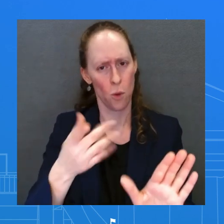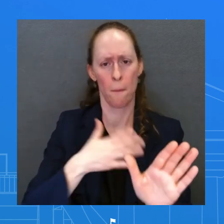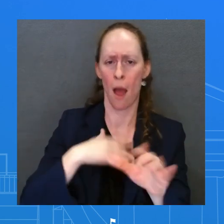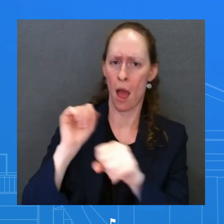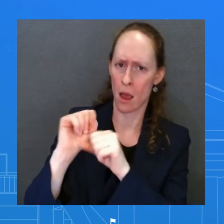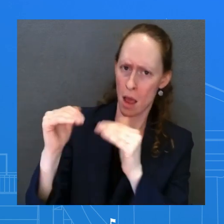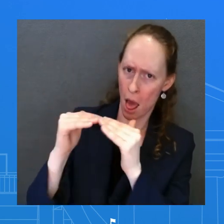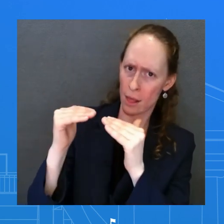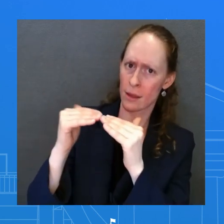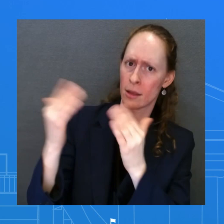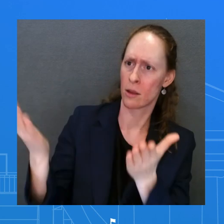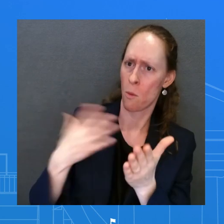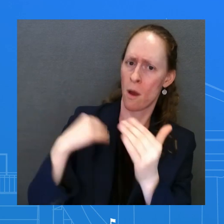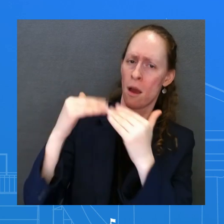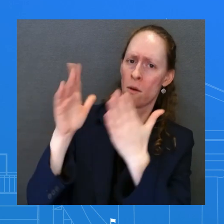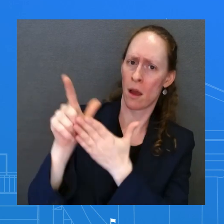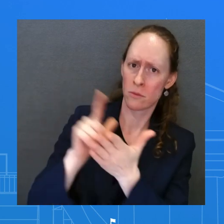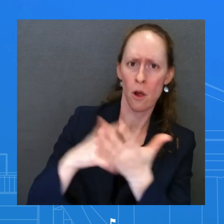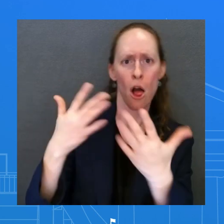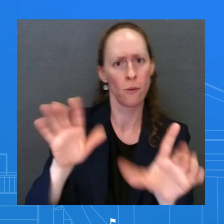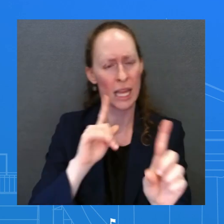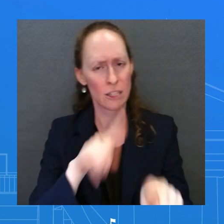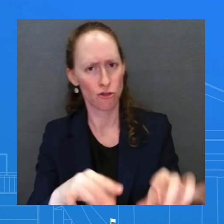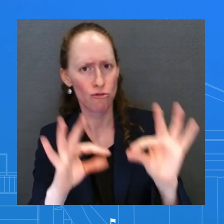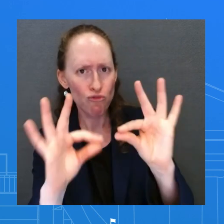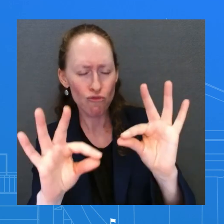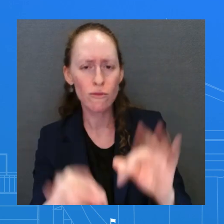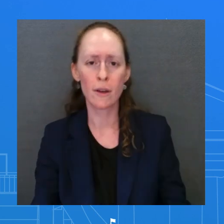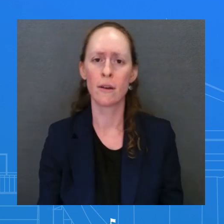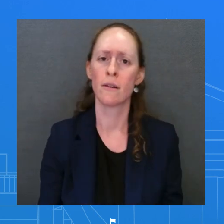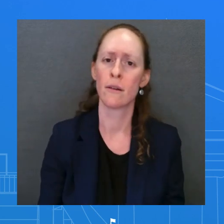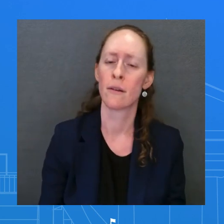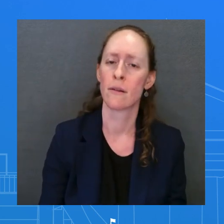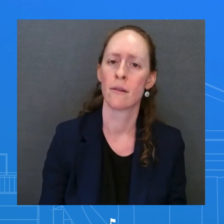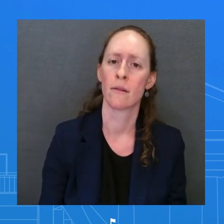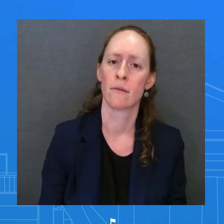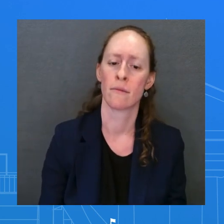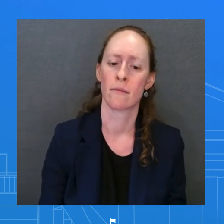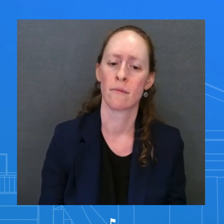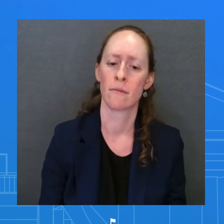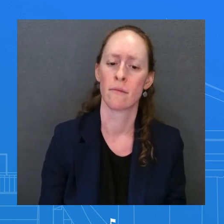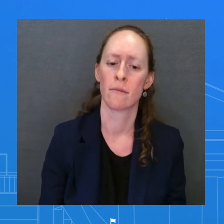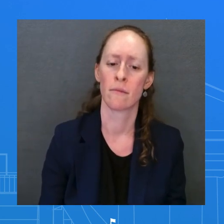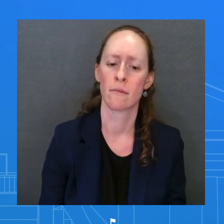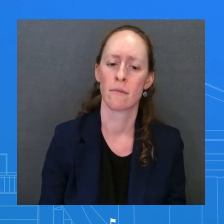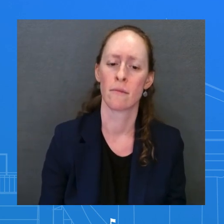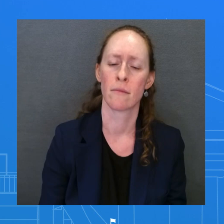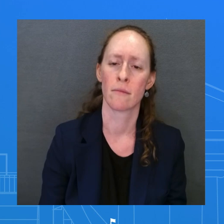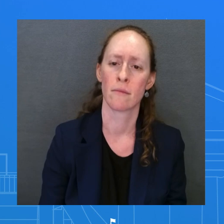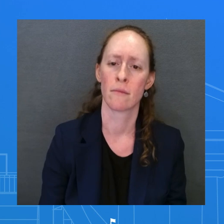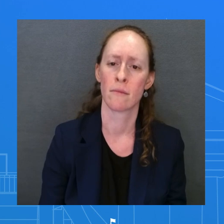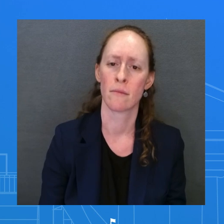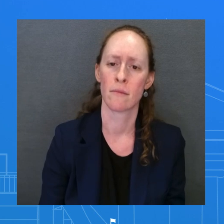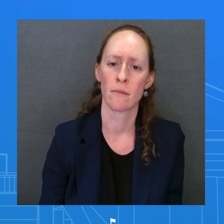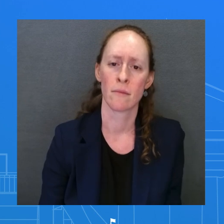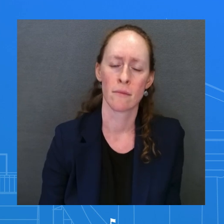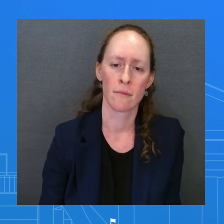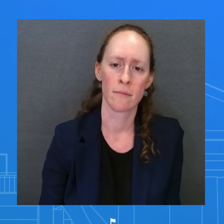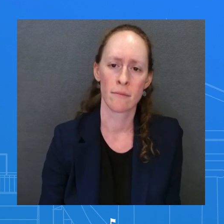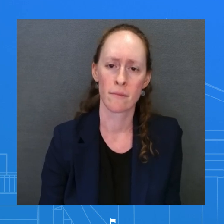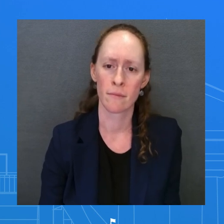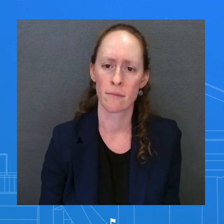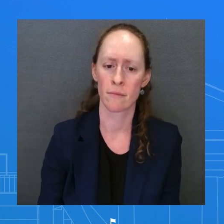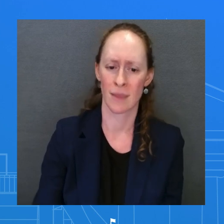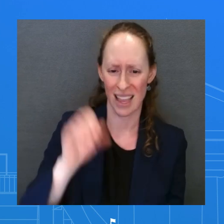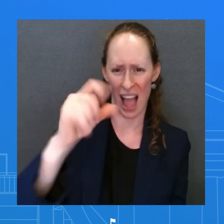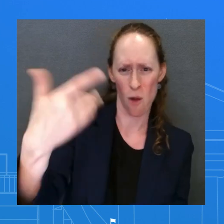ahead. Karine, can you just remind us what your colleague said from the White House Counsel so we have it from you at the podium? I would